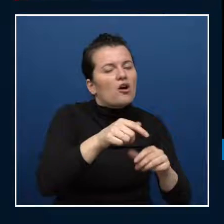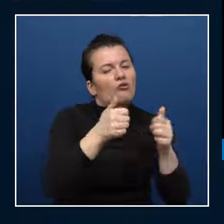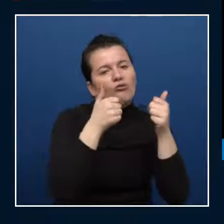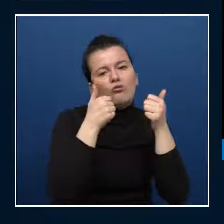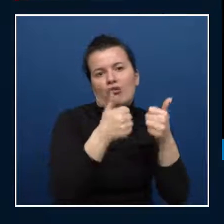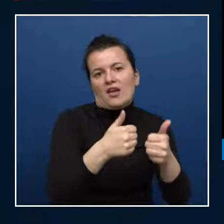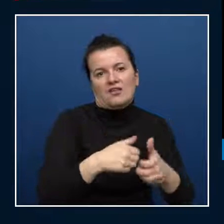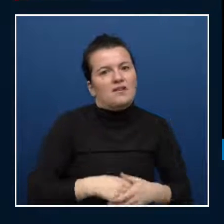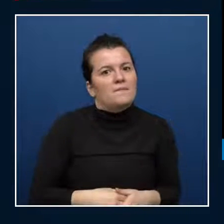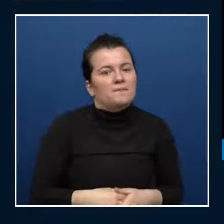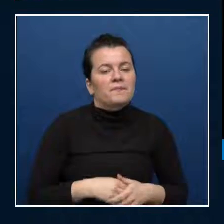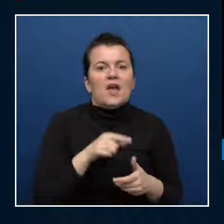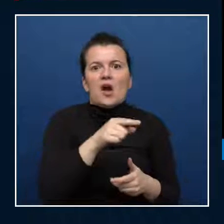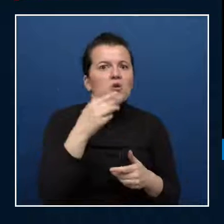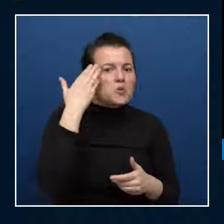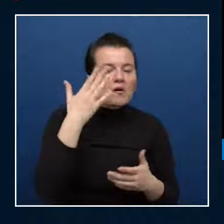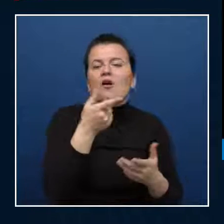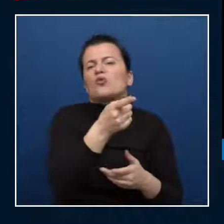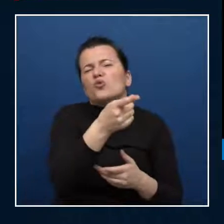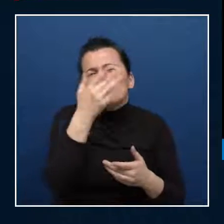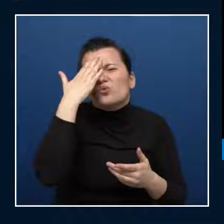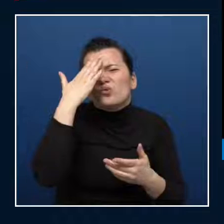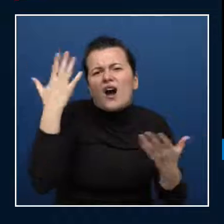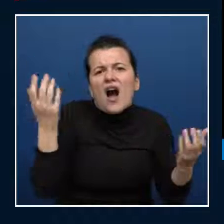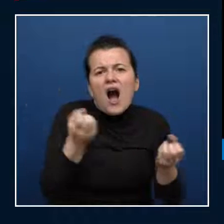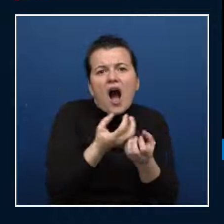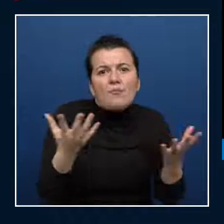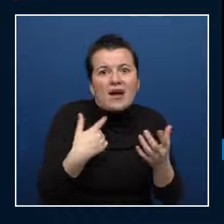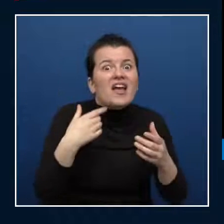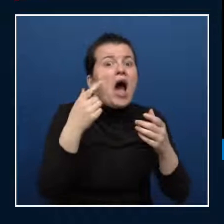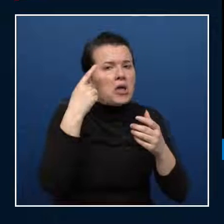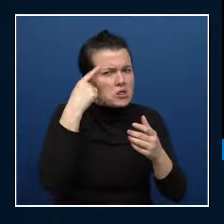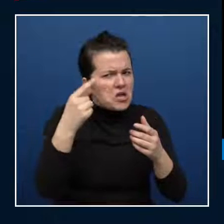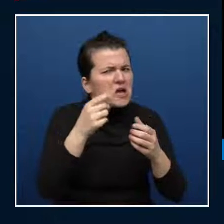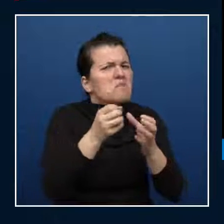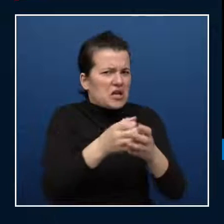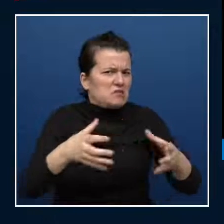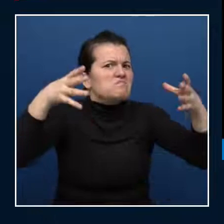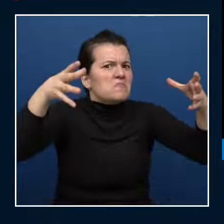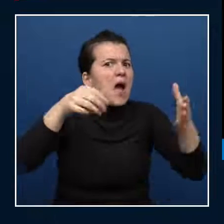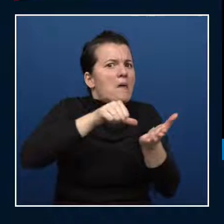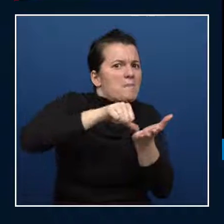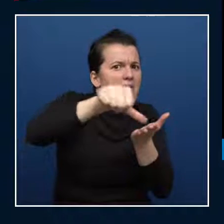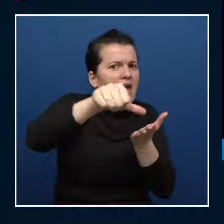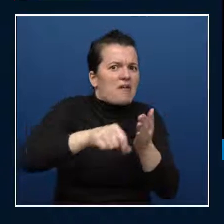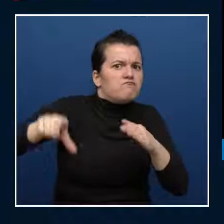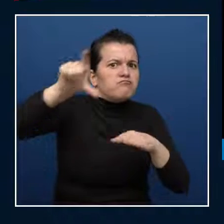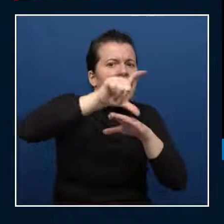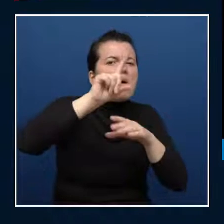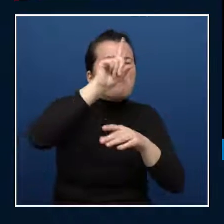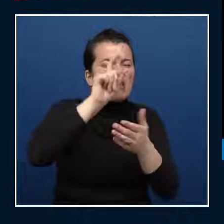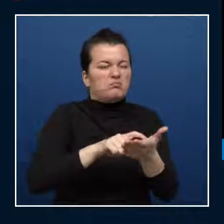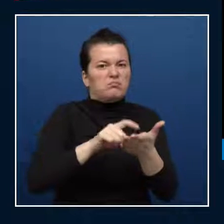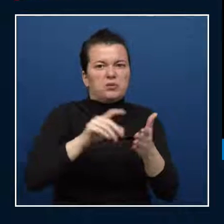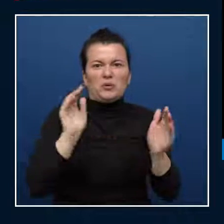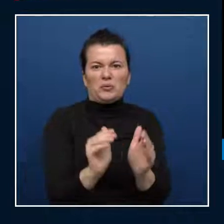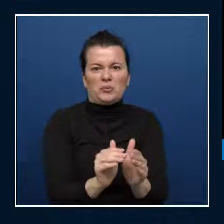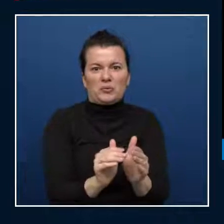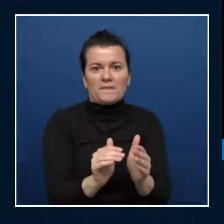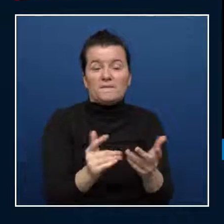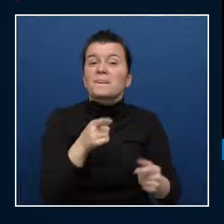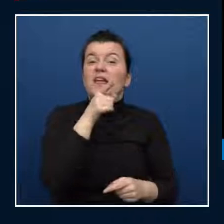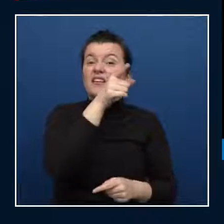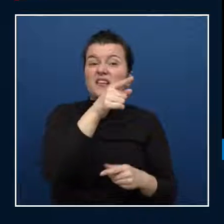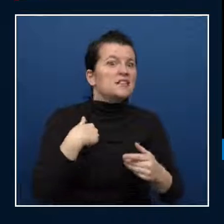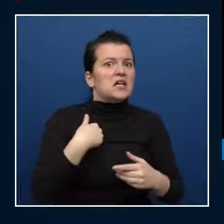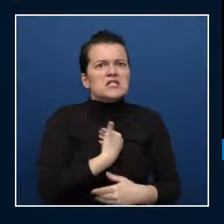game, because how many times have we over-provisioned a workload and had to pay extra money for it? This kind of takes that guessing out of